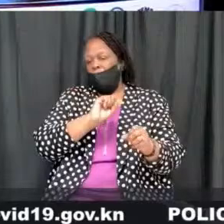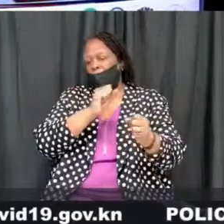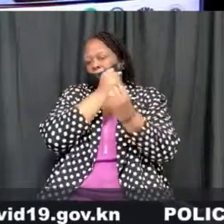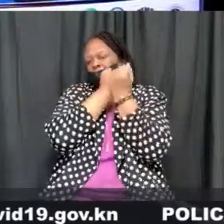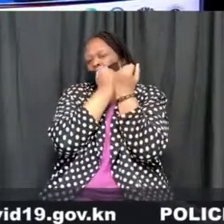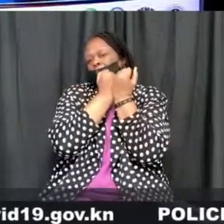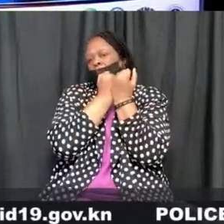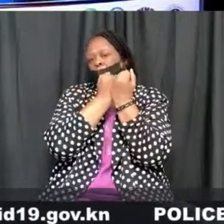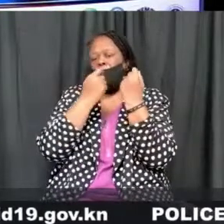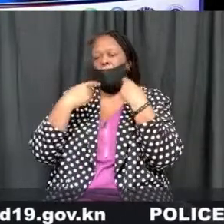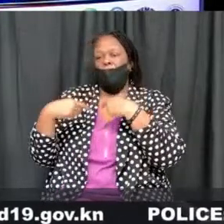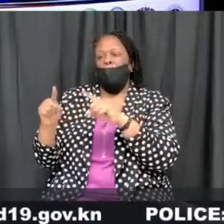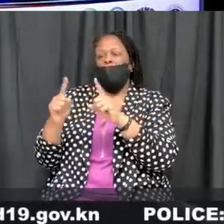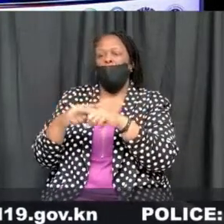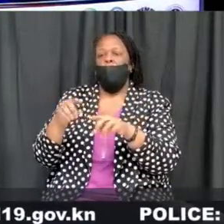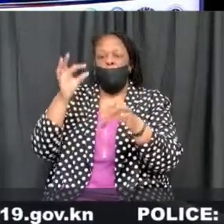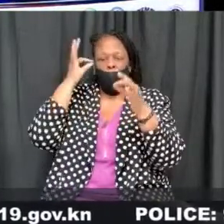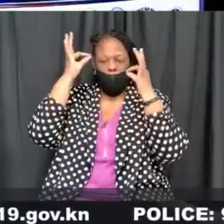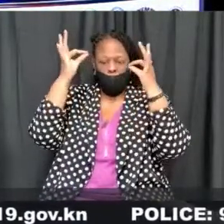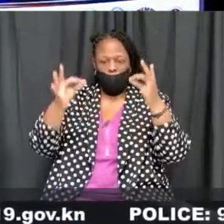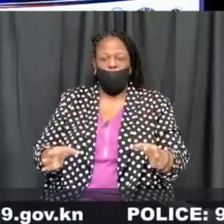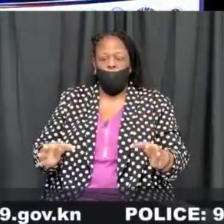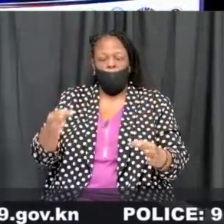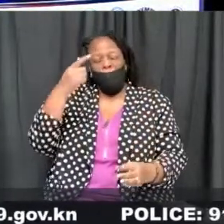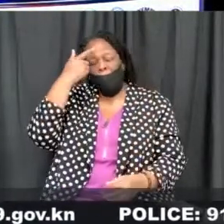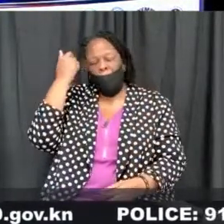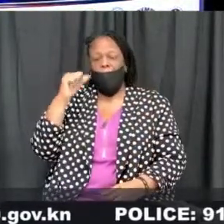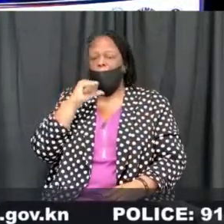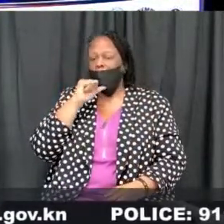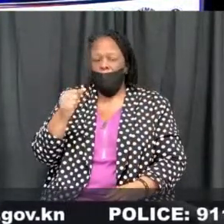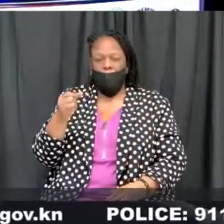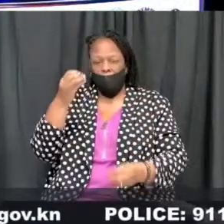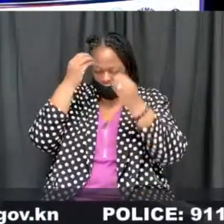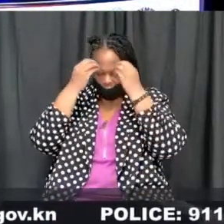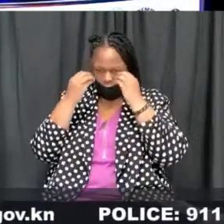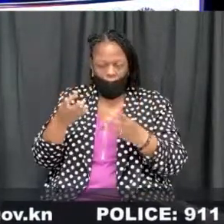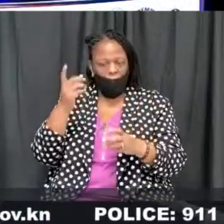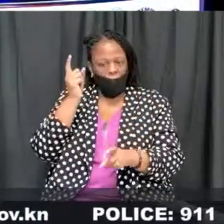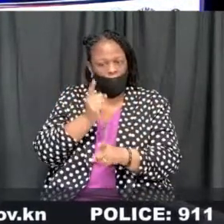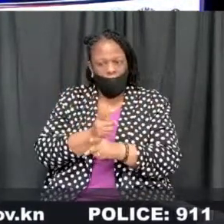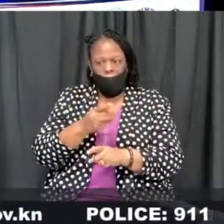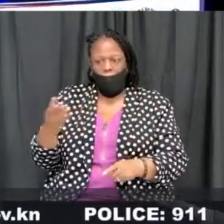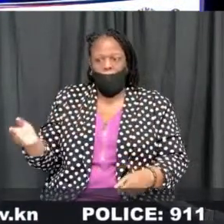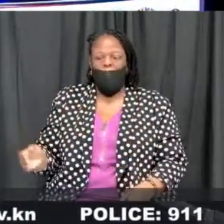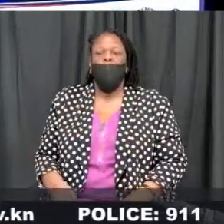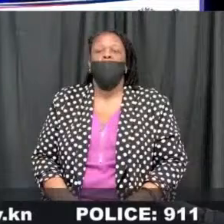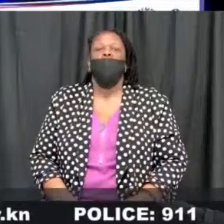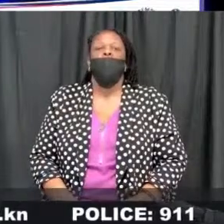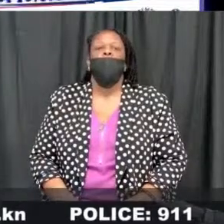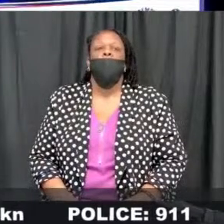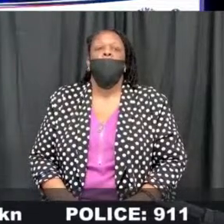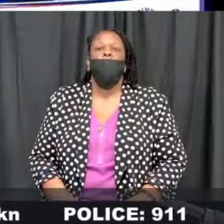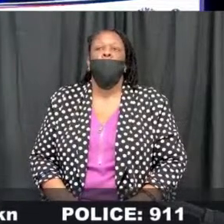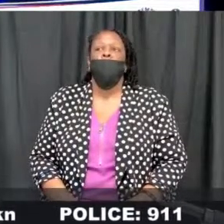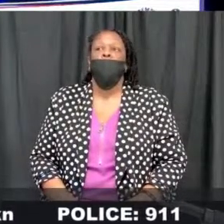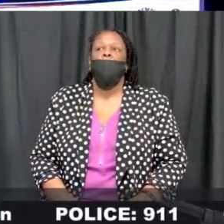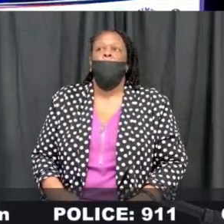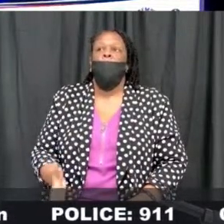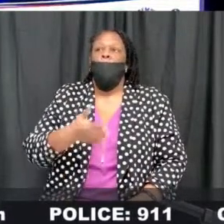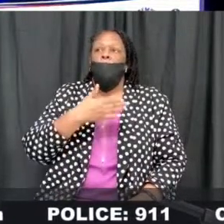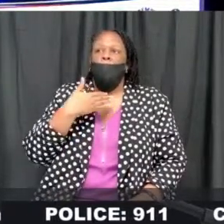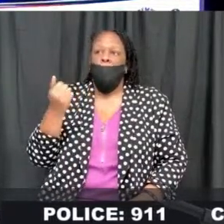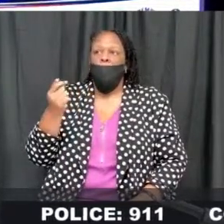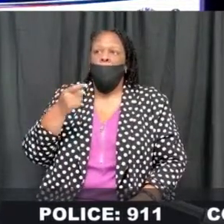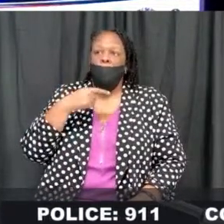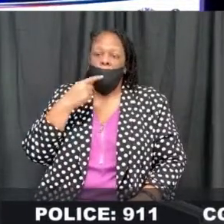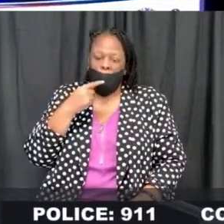awaiting his trial for his violation of those particular protocols. So events are permitted. The maximum number for outdoor events